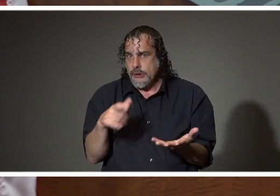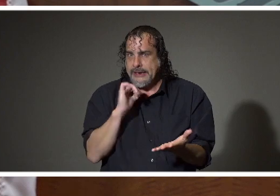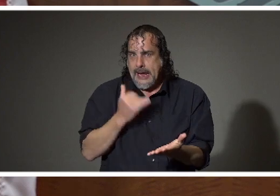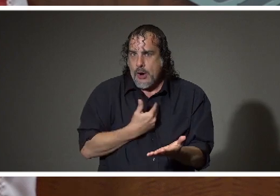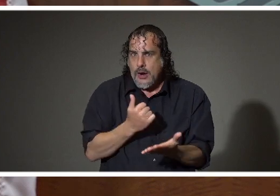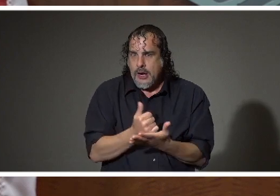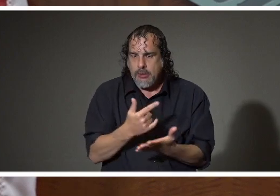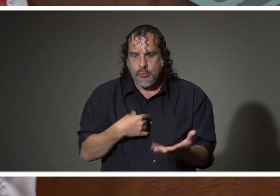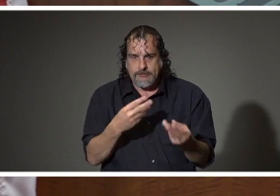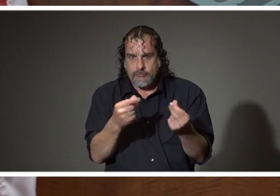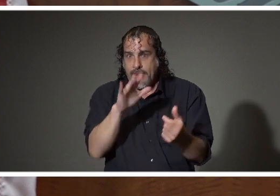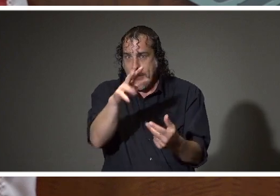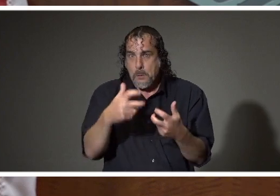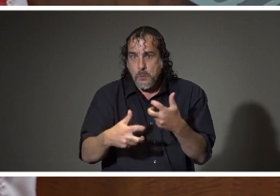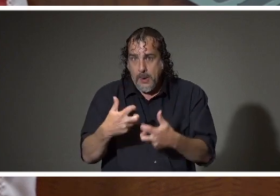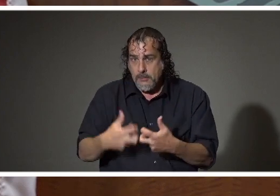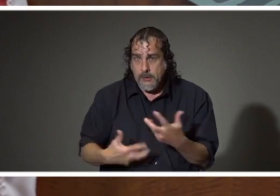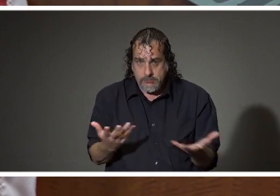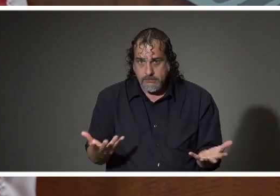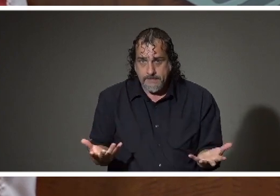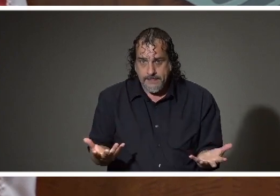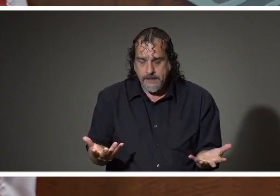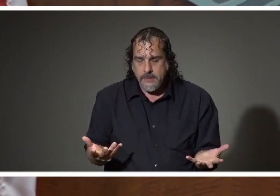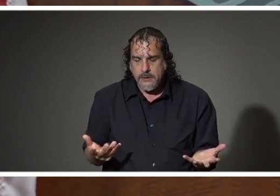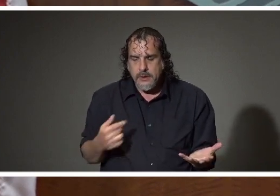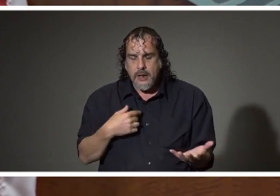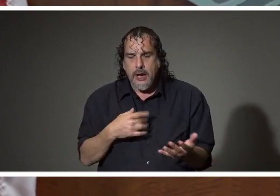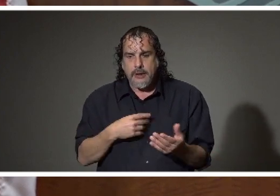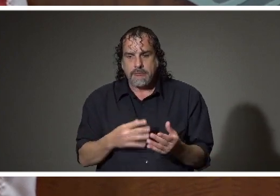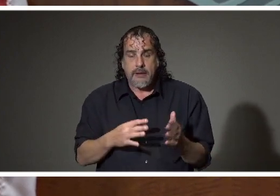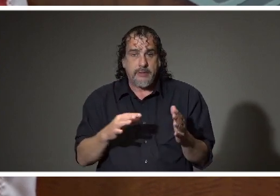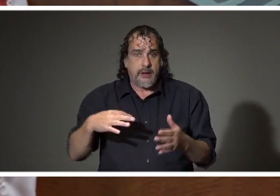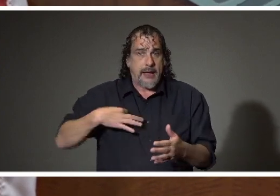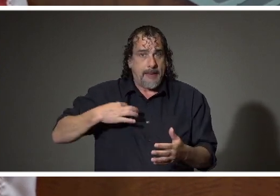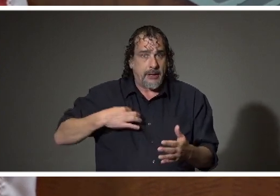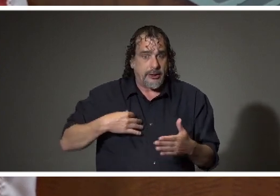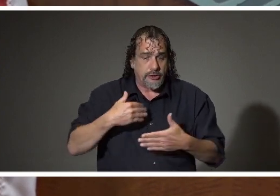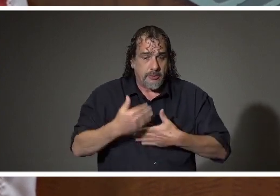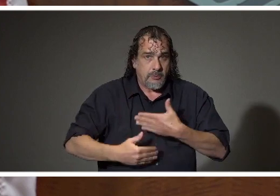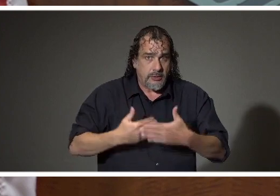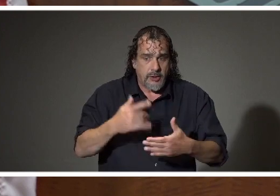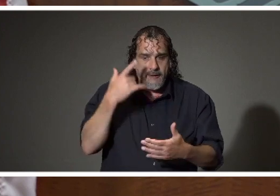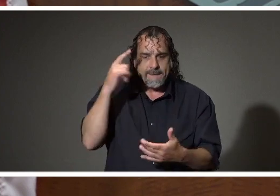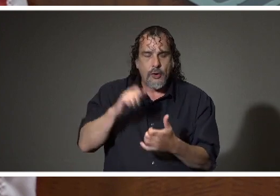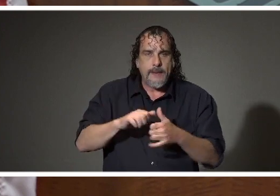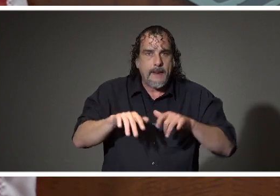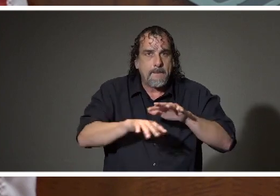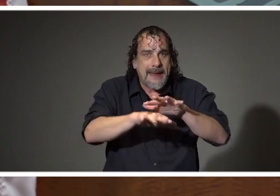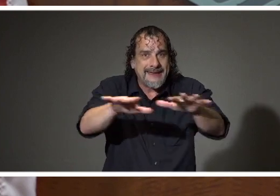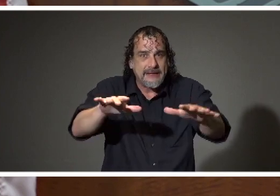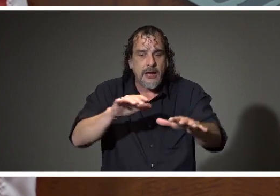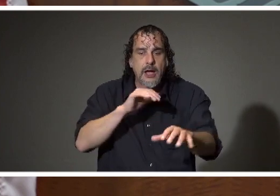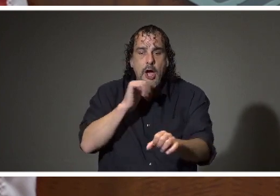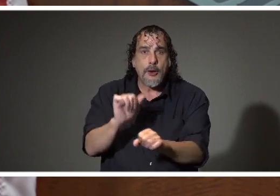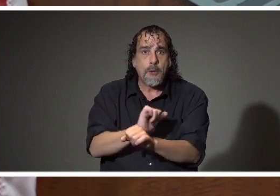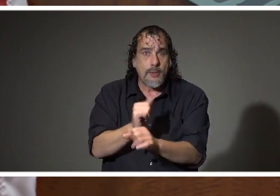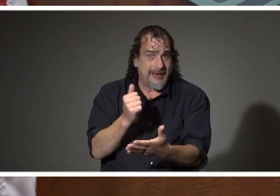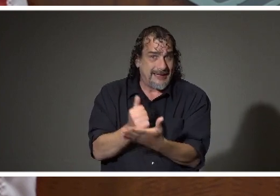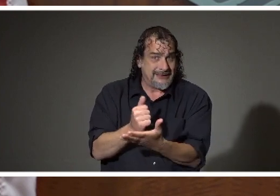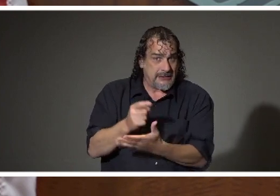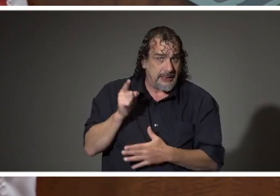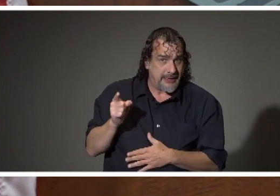pleased today to announce the application process for the pandemic unemployment assistance